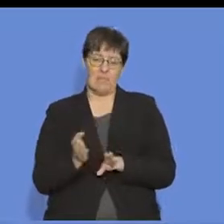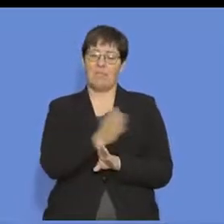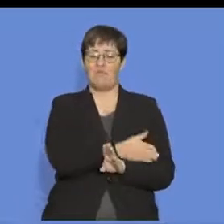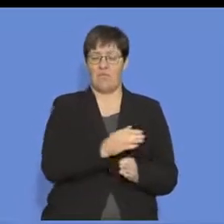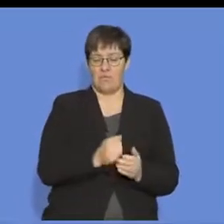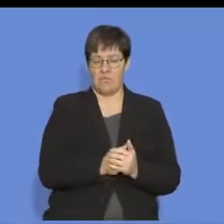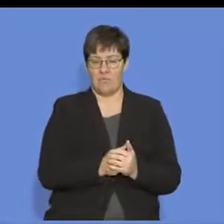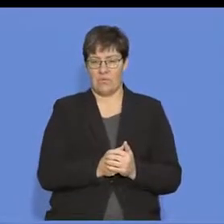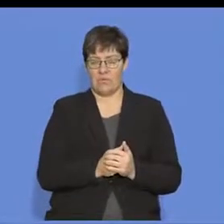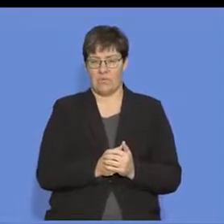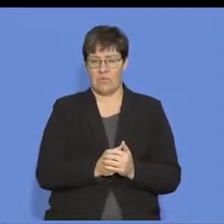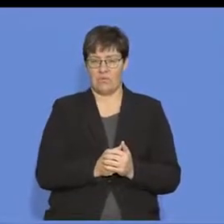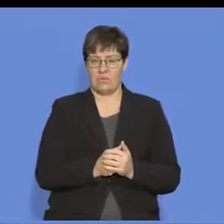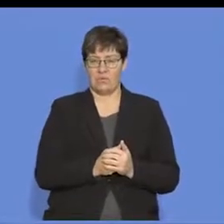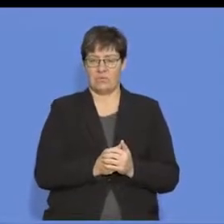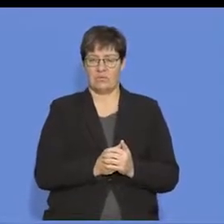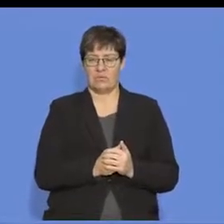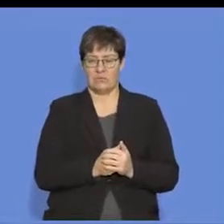previous question,